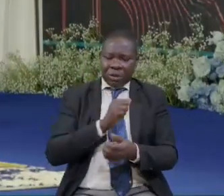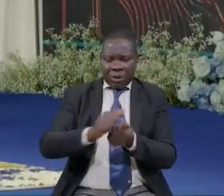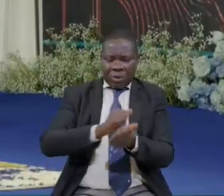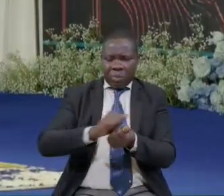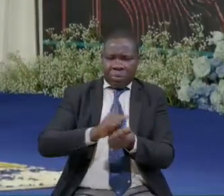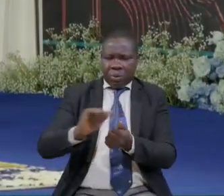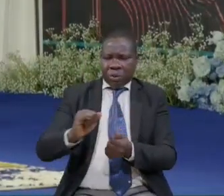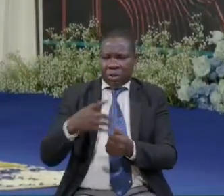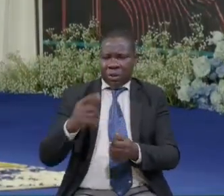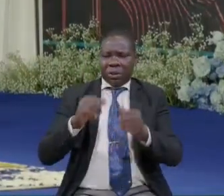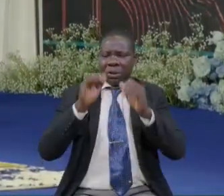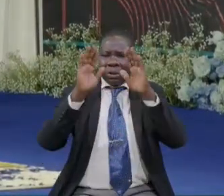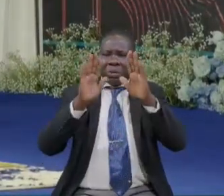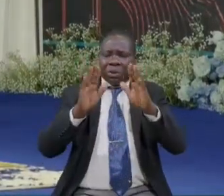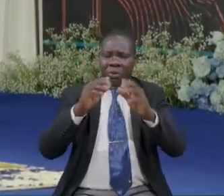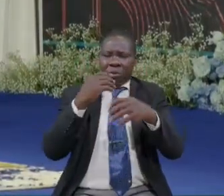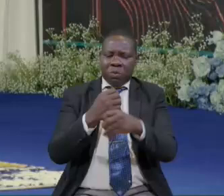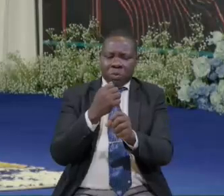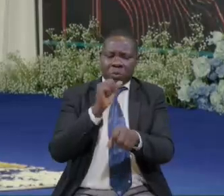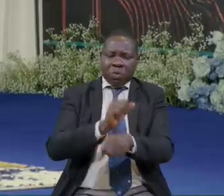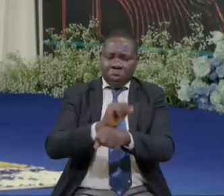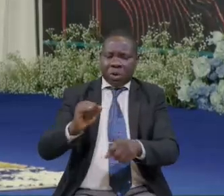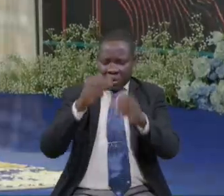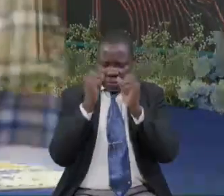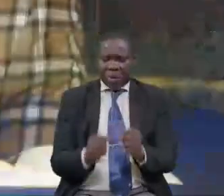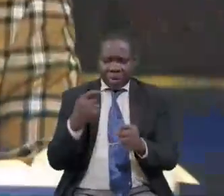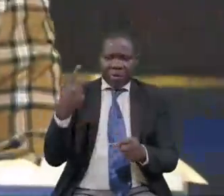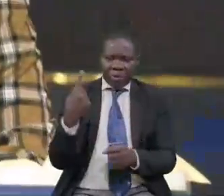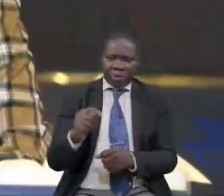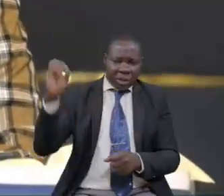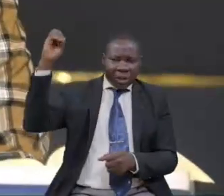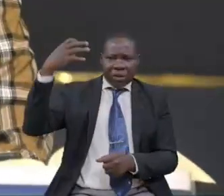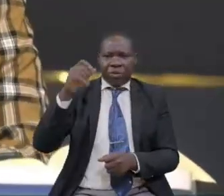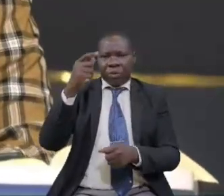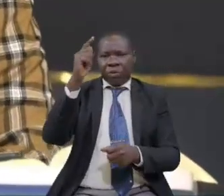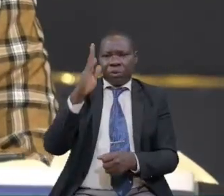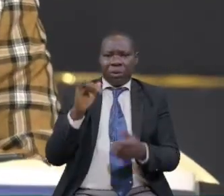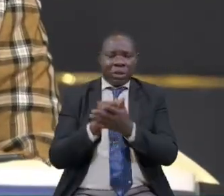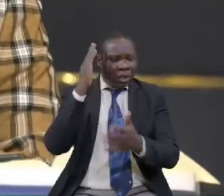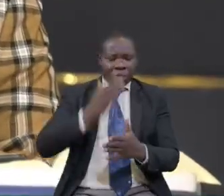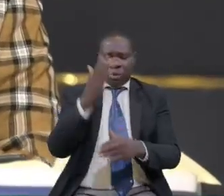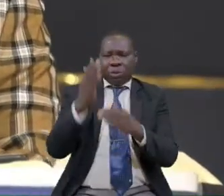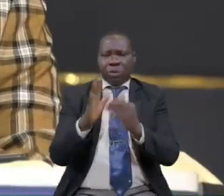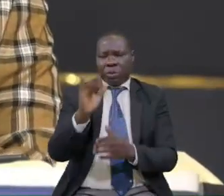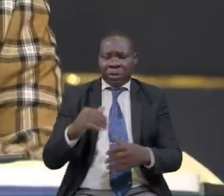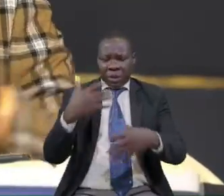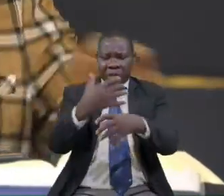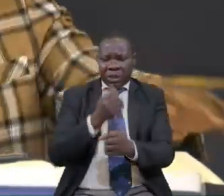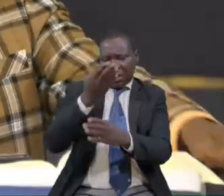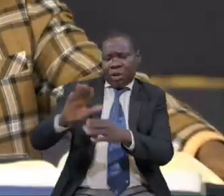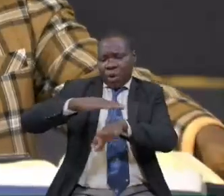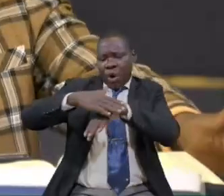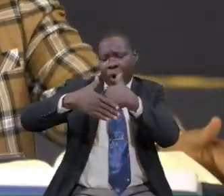of God that will totally, completely take away all the things